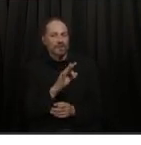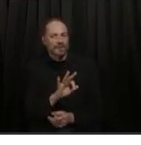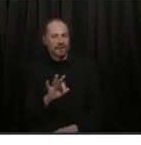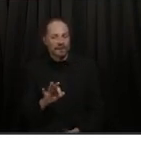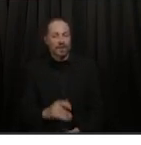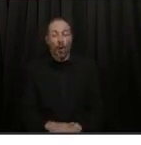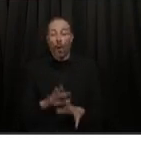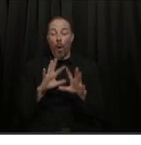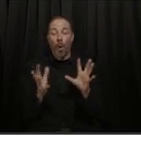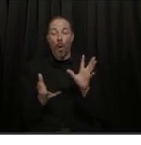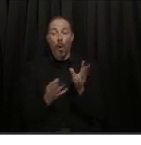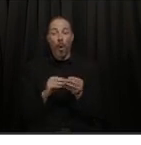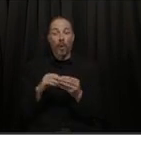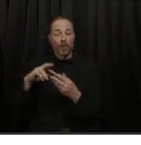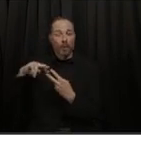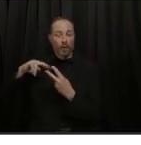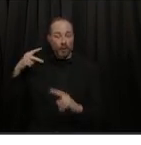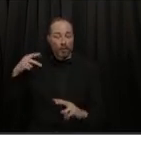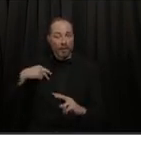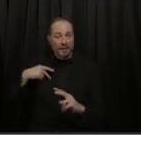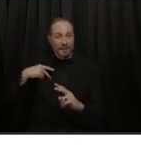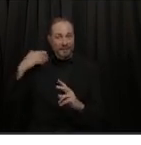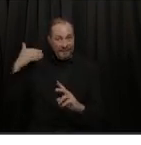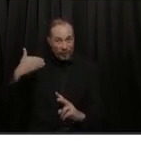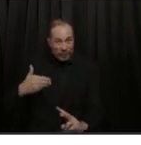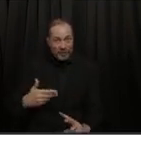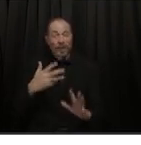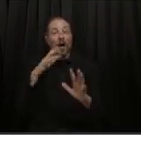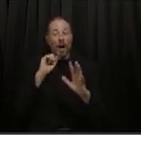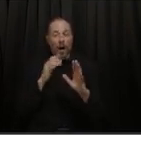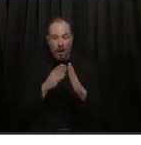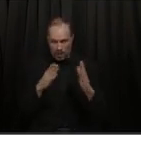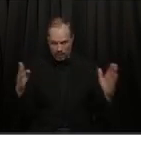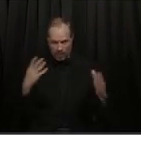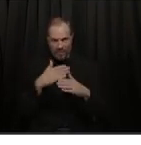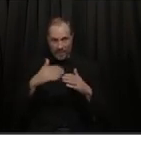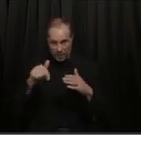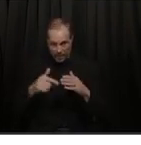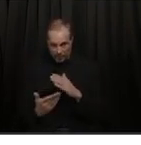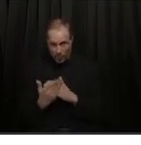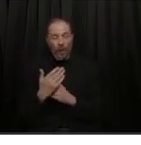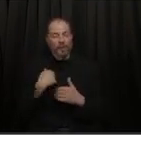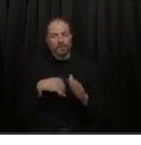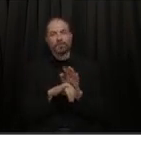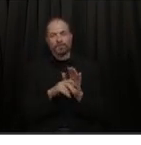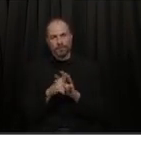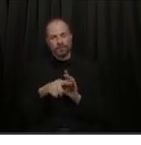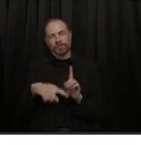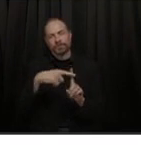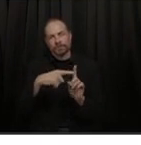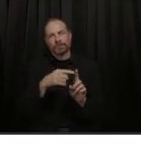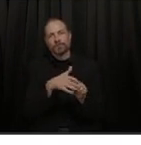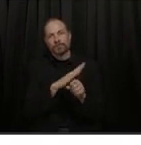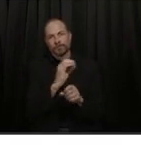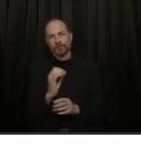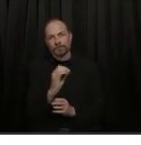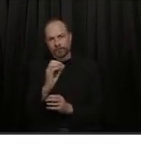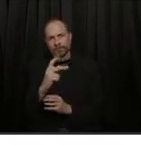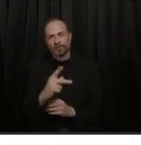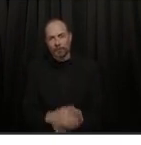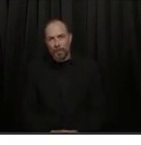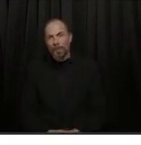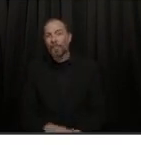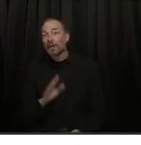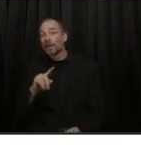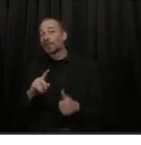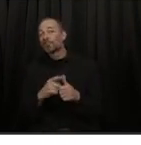genome sequencing was completed late this morning and identified the Omicron variant. I want to turn to my slides now. So this first